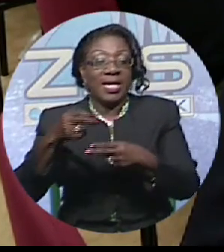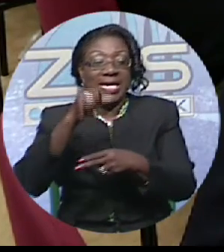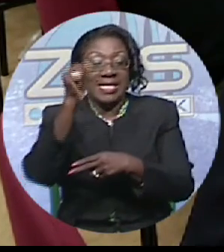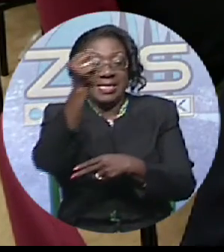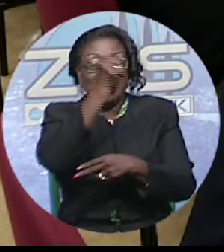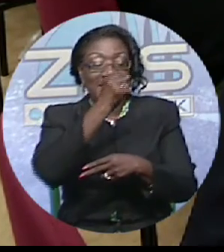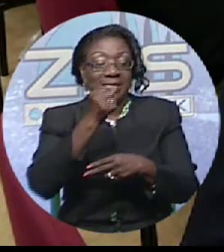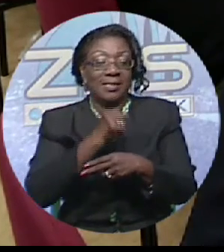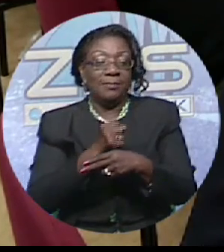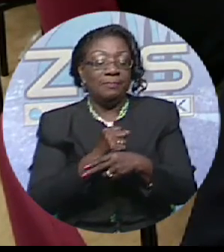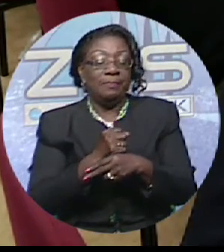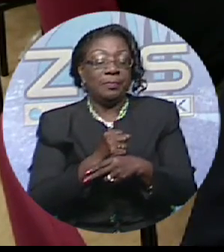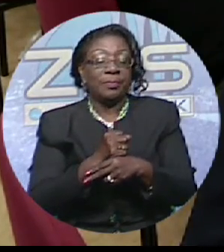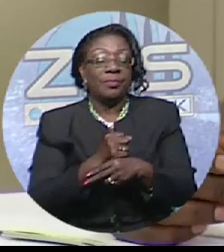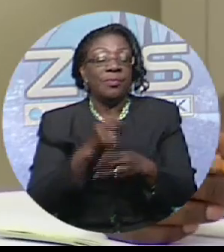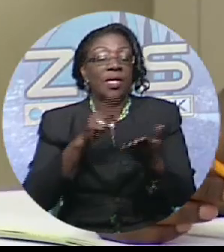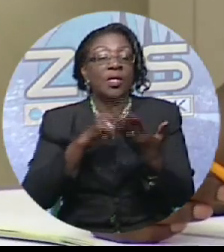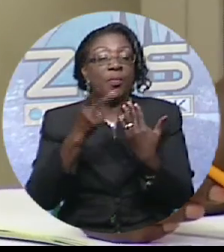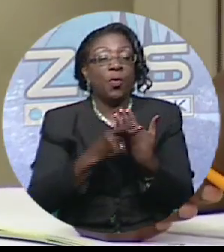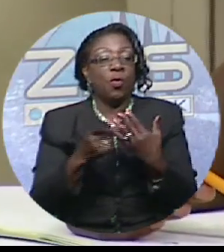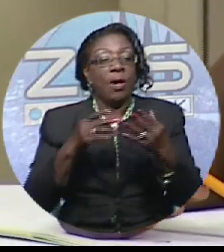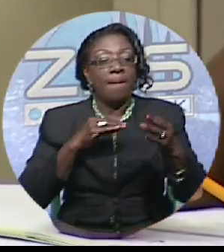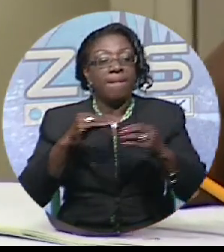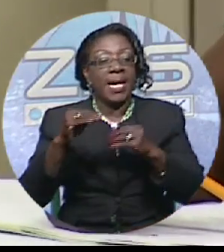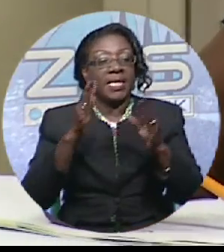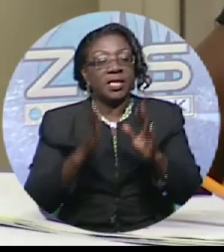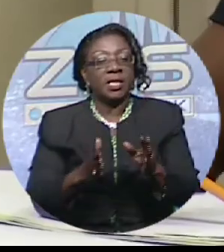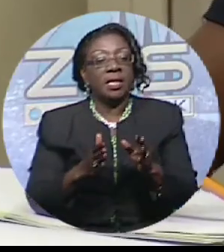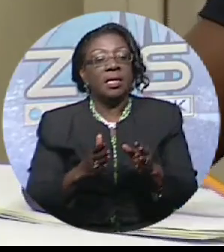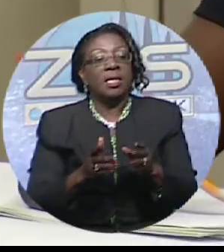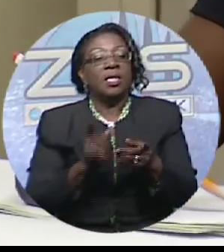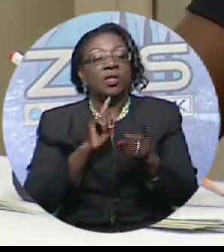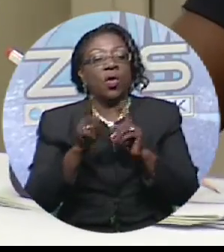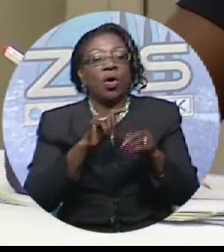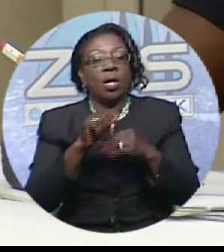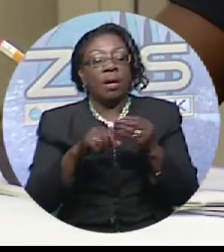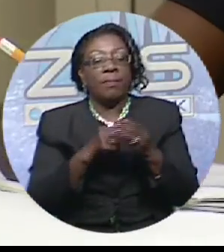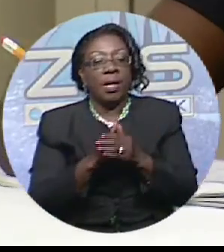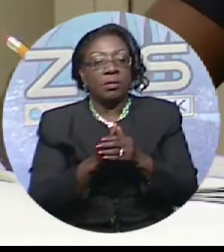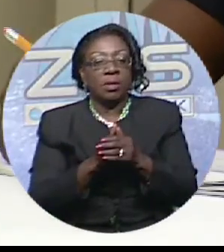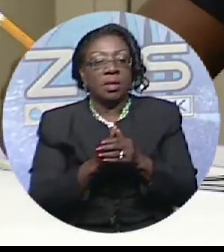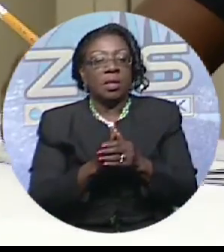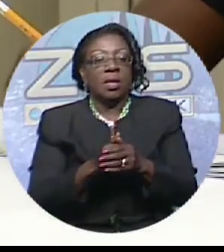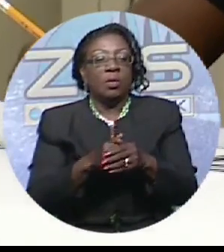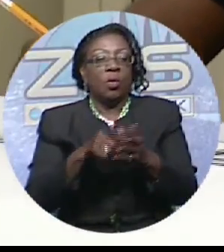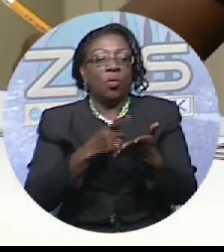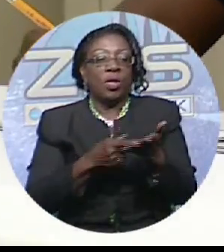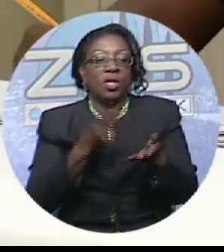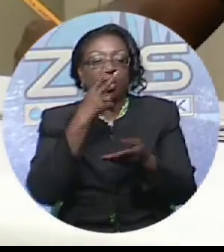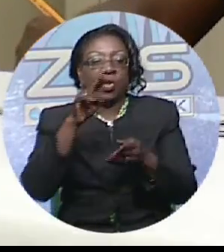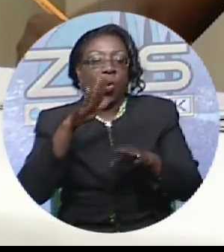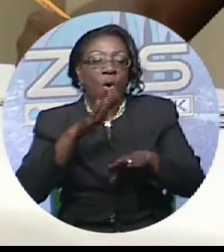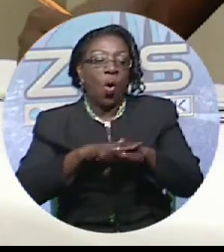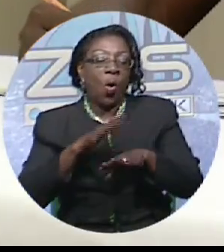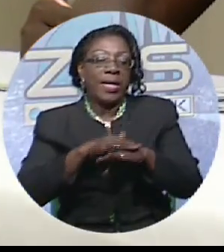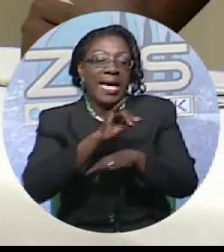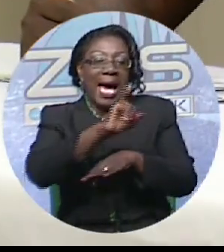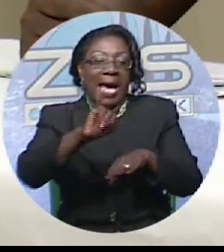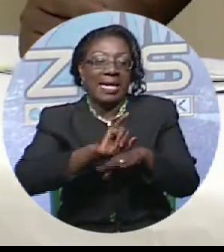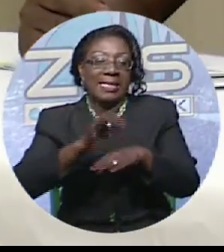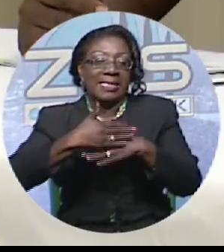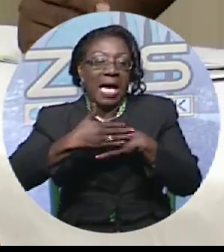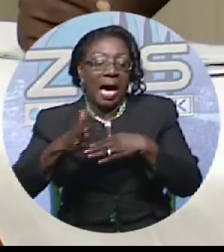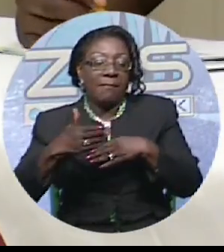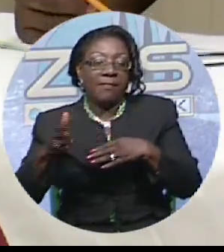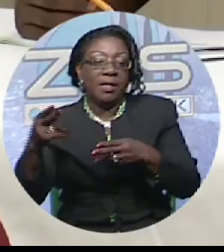Joanne Prasad is the program manager of preparedness and response at SEDEMA. She was on the ground in some of the islands in the aftermath of